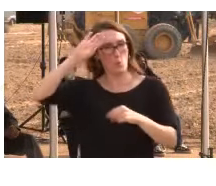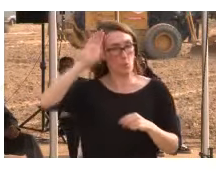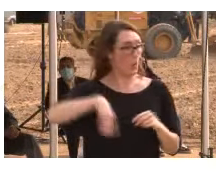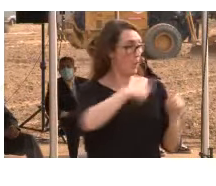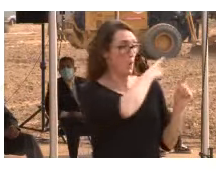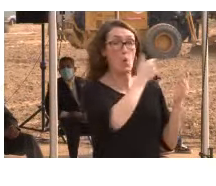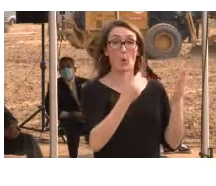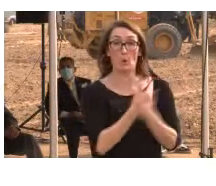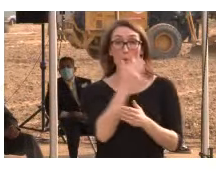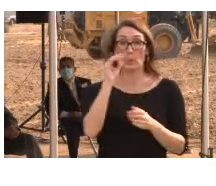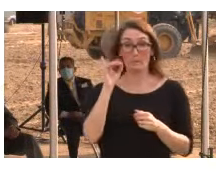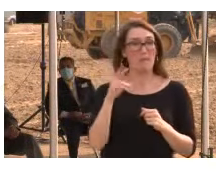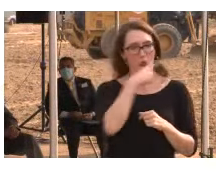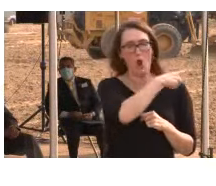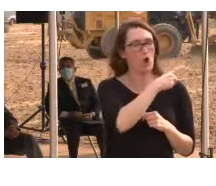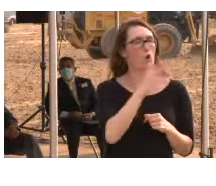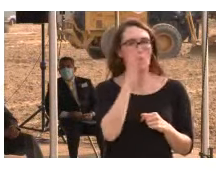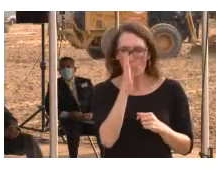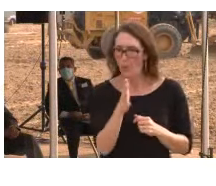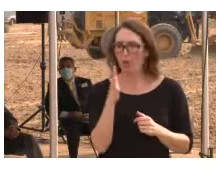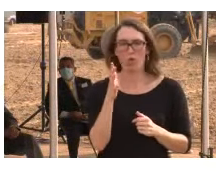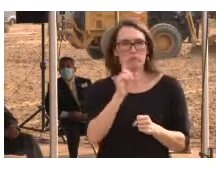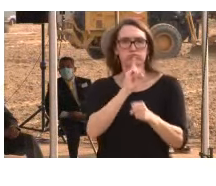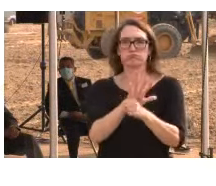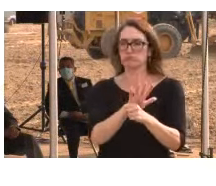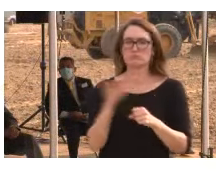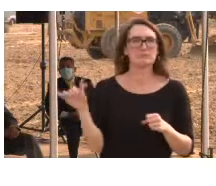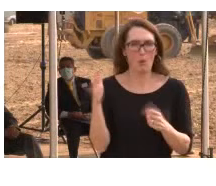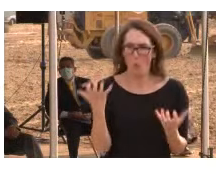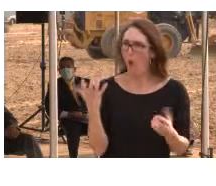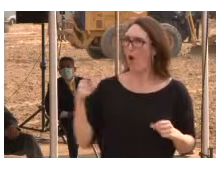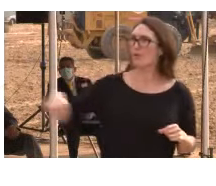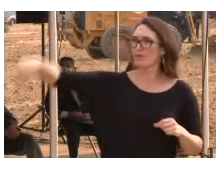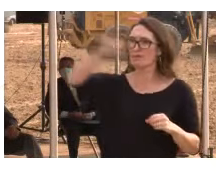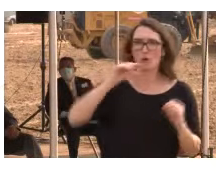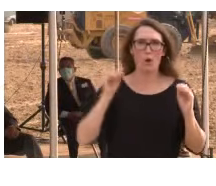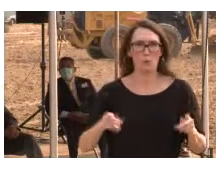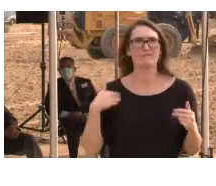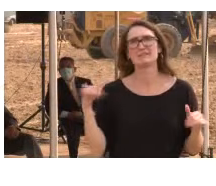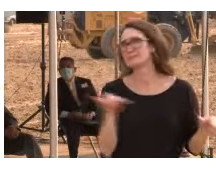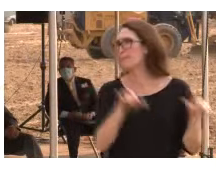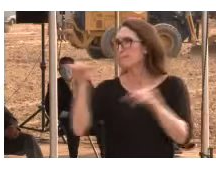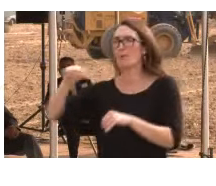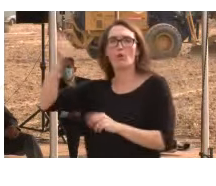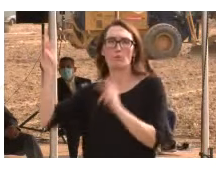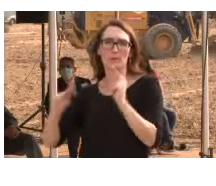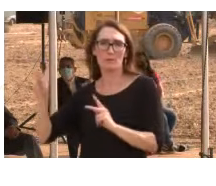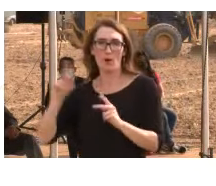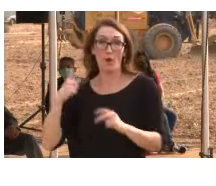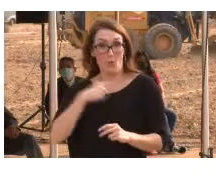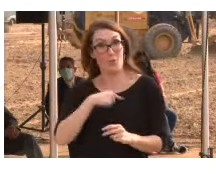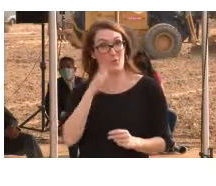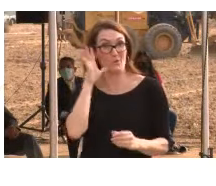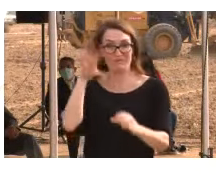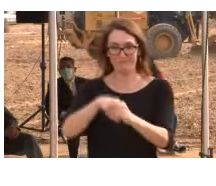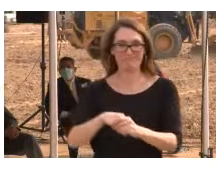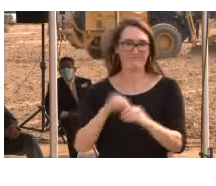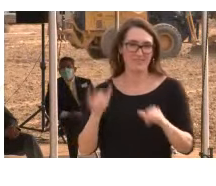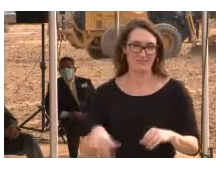dedicated to this part of the community having the same opportunity as everyone else, and we're going to do that. We're going to be part of that.